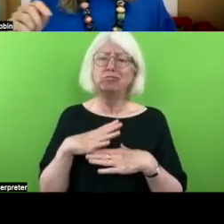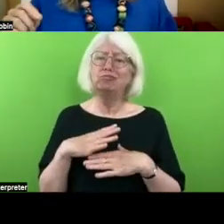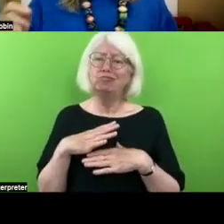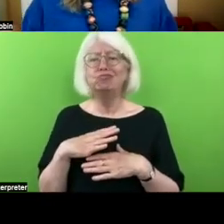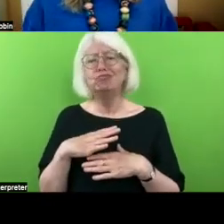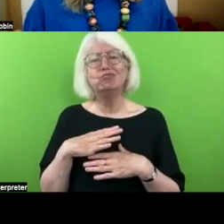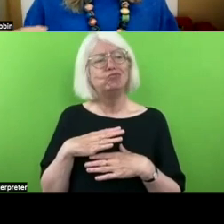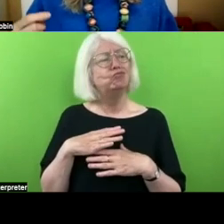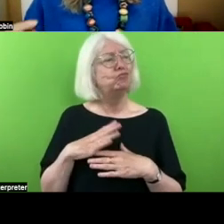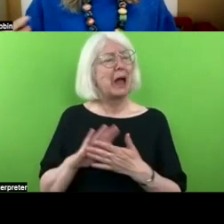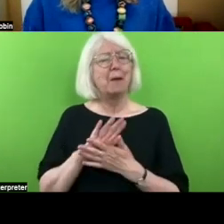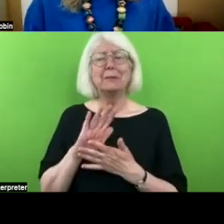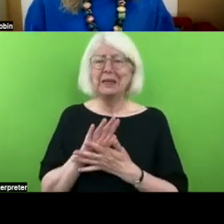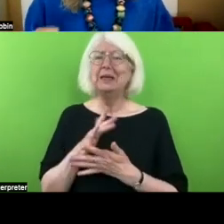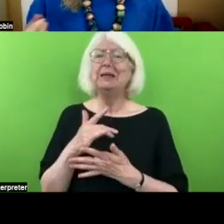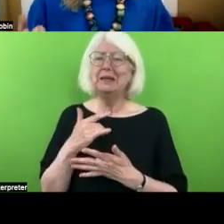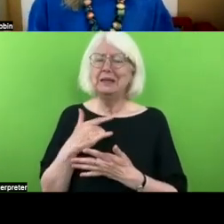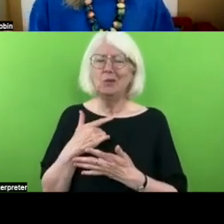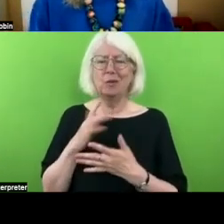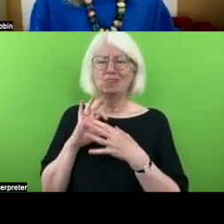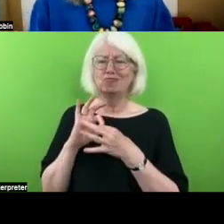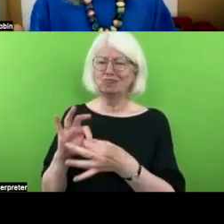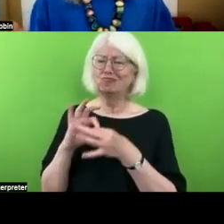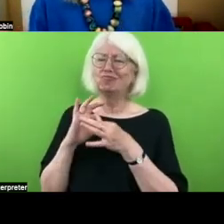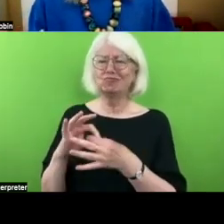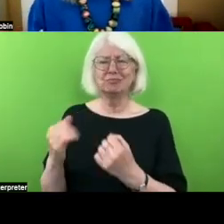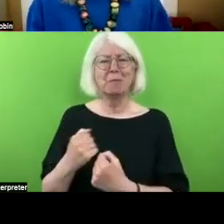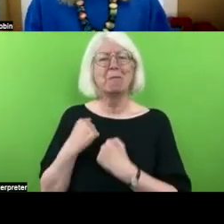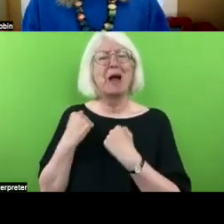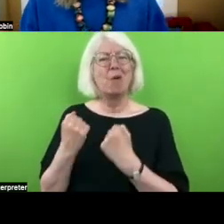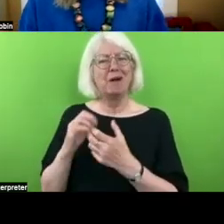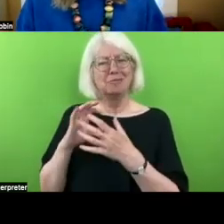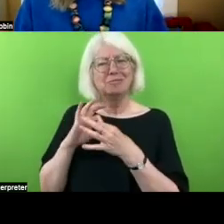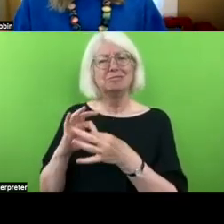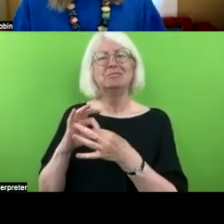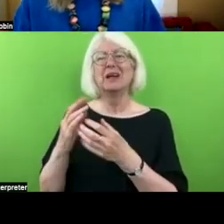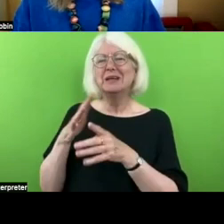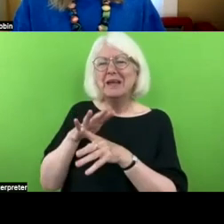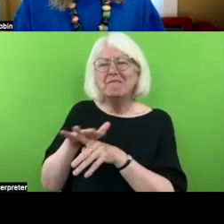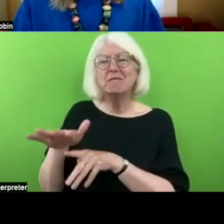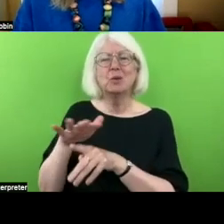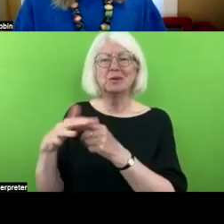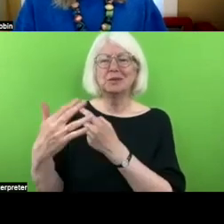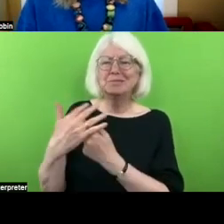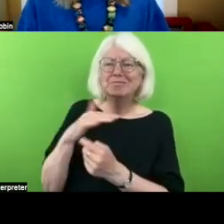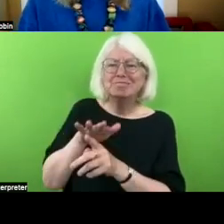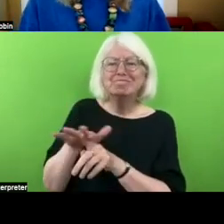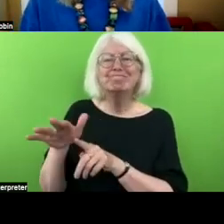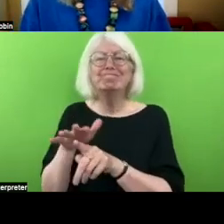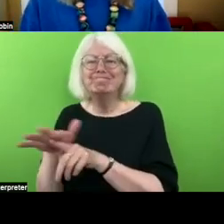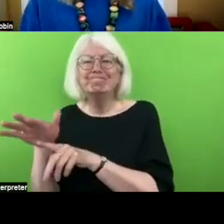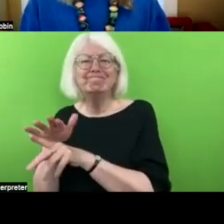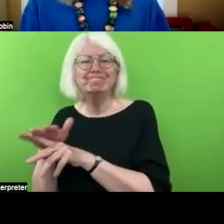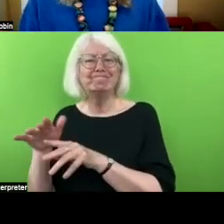and comfortable talking about their relational power, the softer power of influence, and working